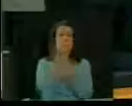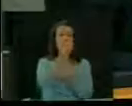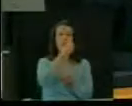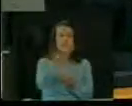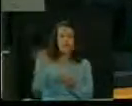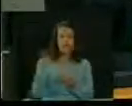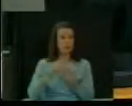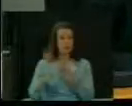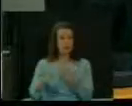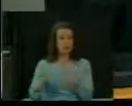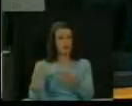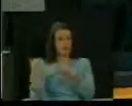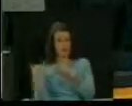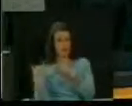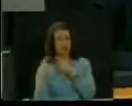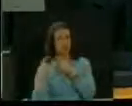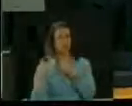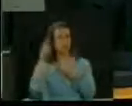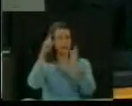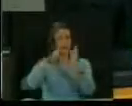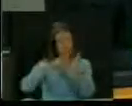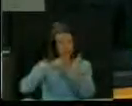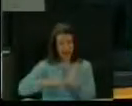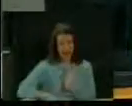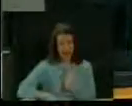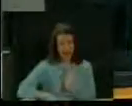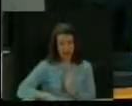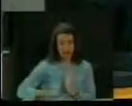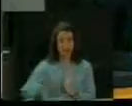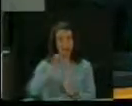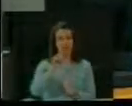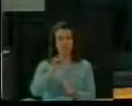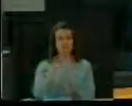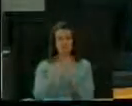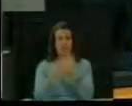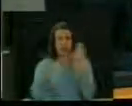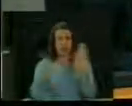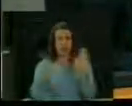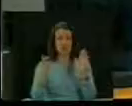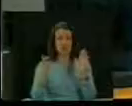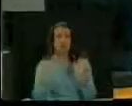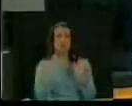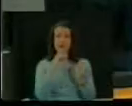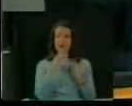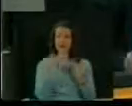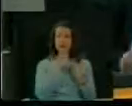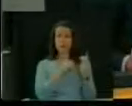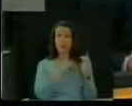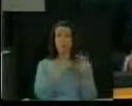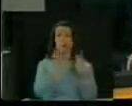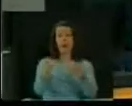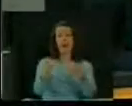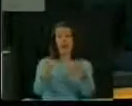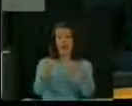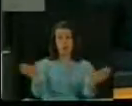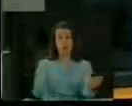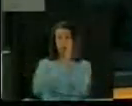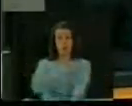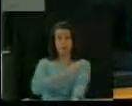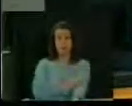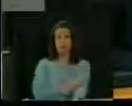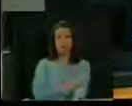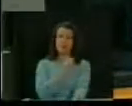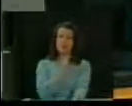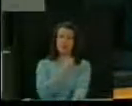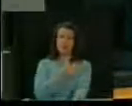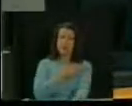thing than what we gave them the charge to do, and that was to investigate ethic violations. So to say that we gave these people broad powers, my